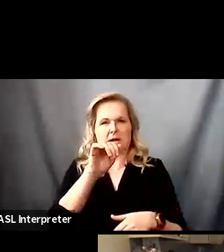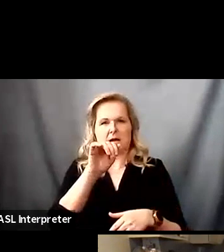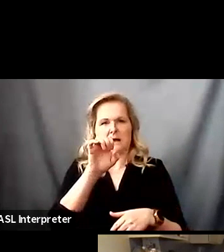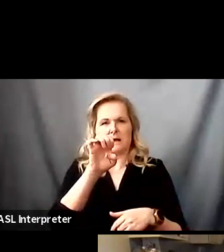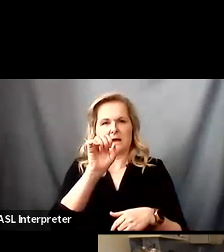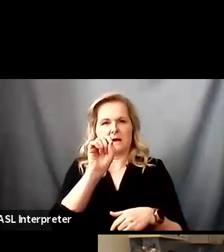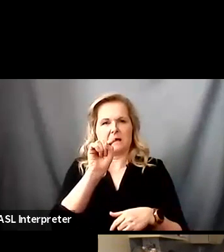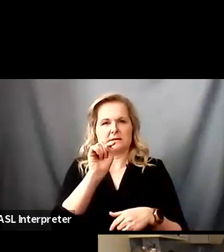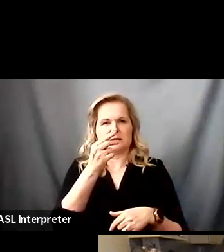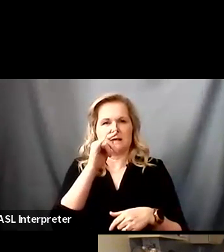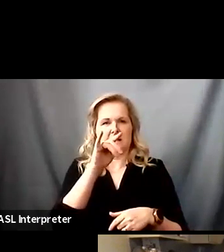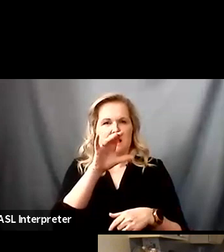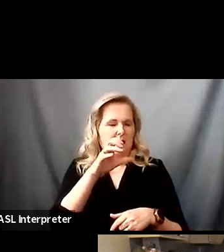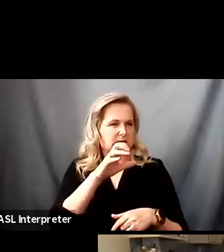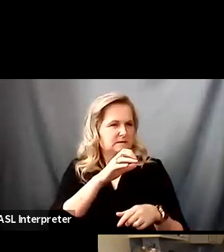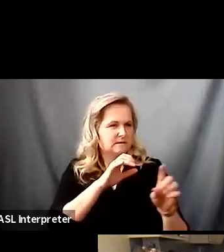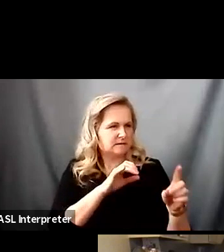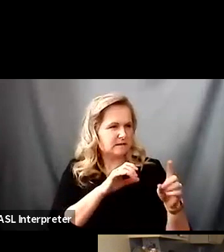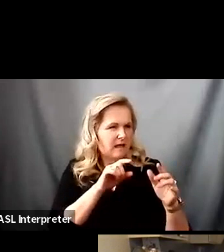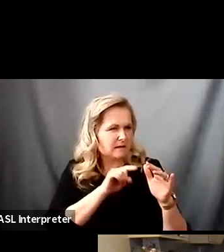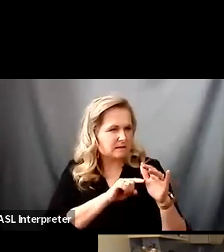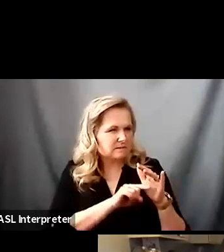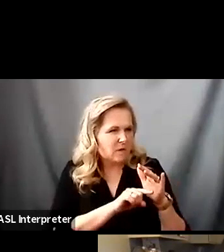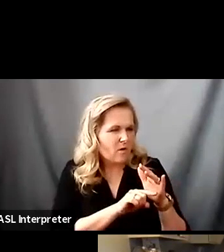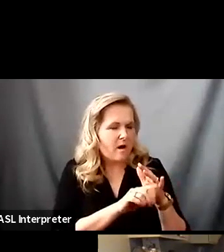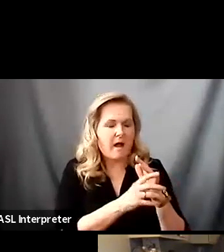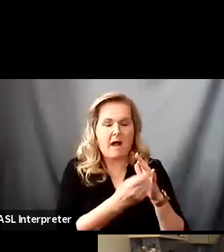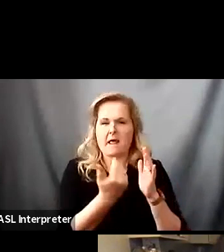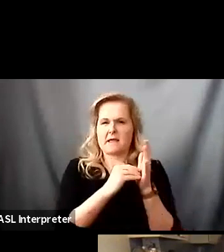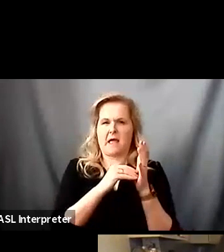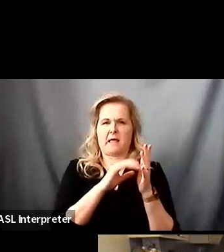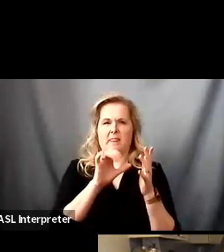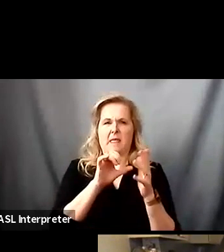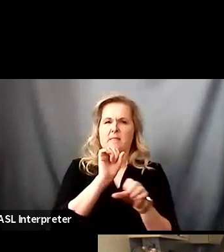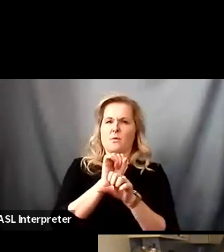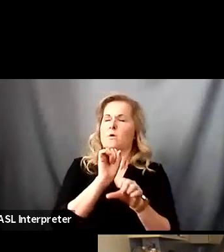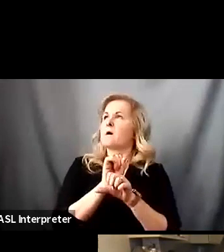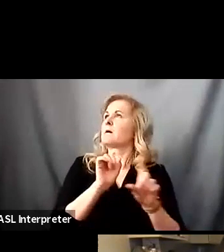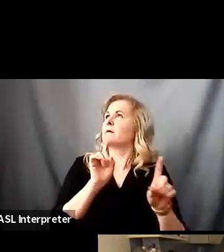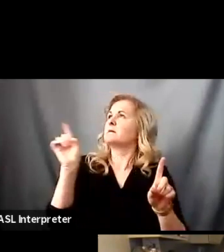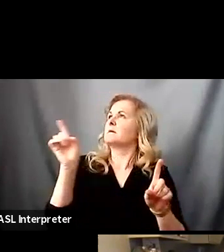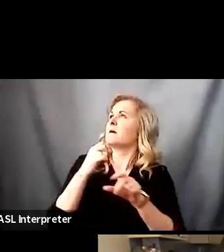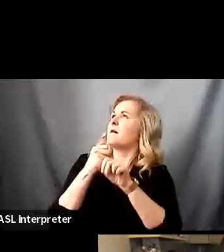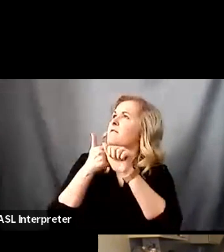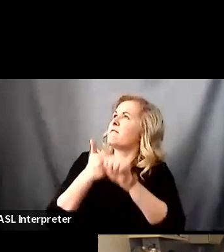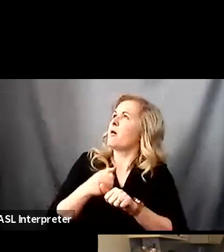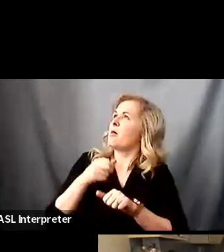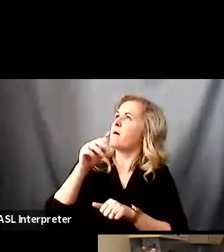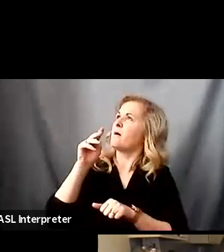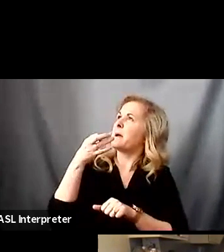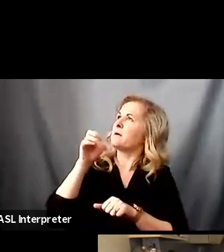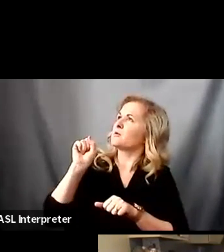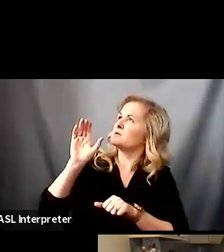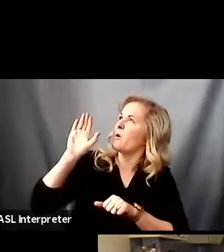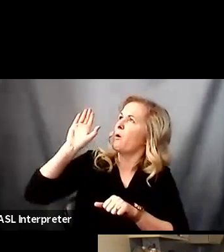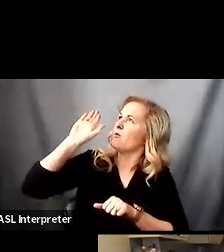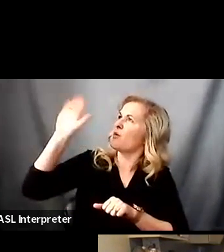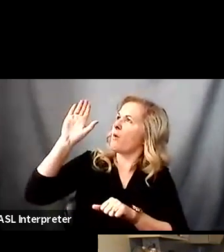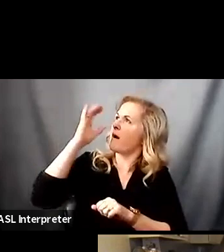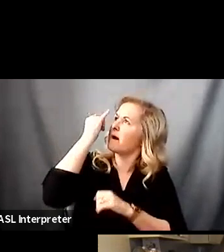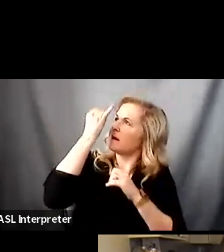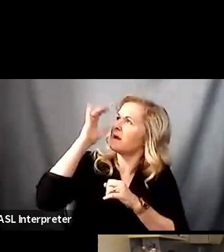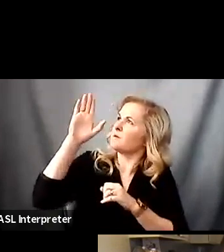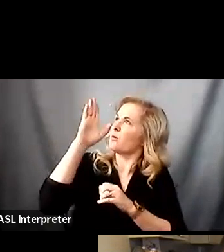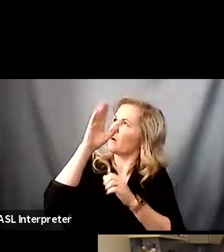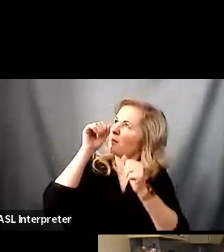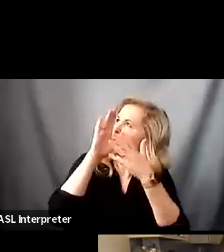and make work that feels, again, right for the makers. So what does that look like? And it